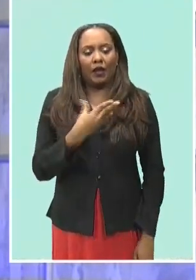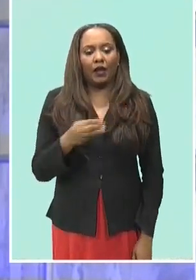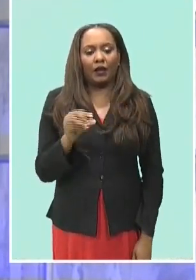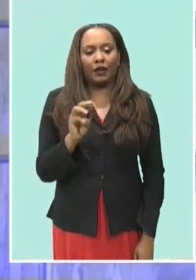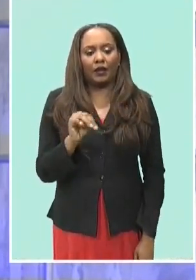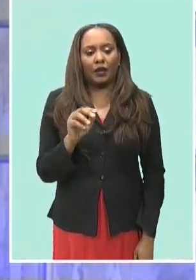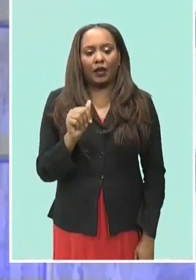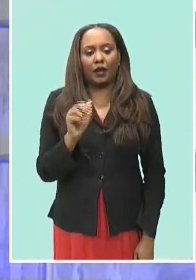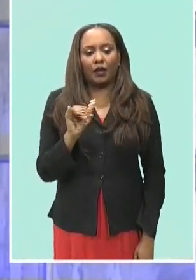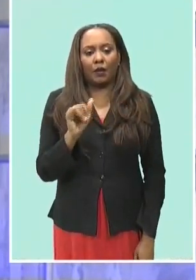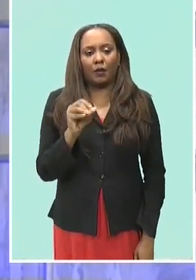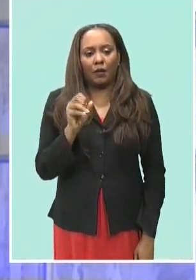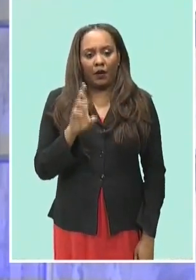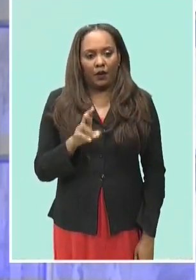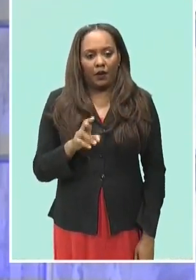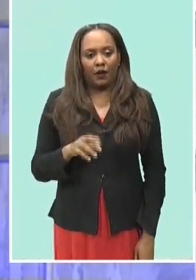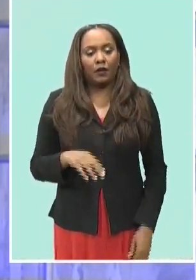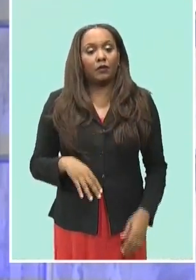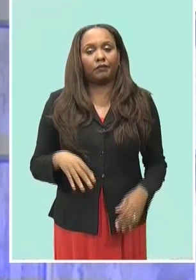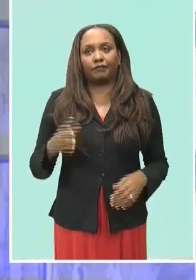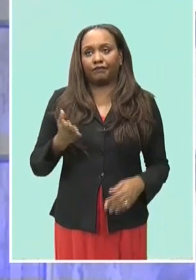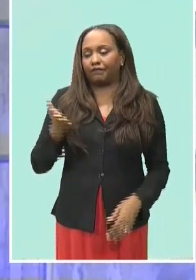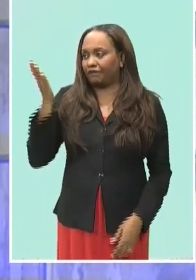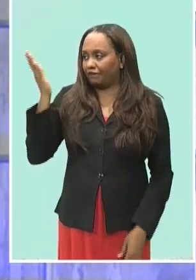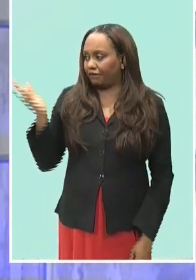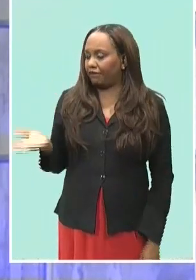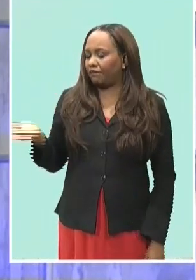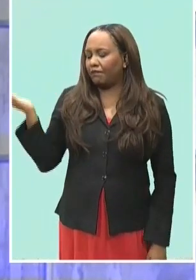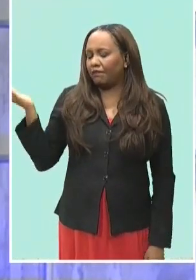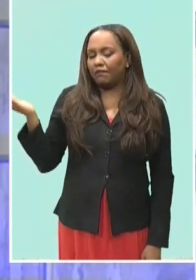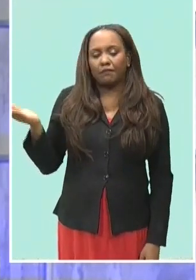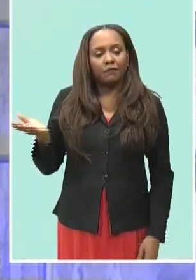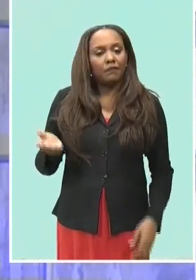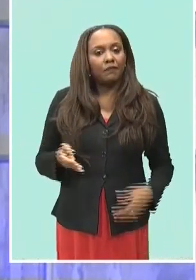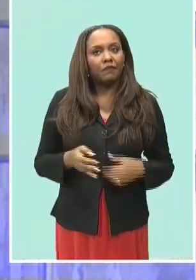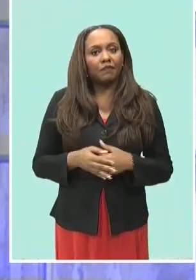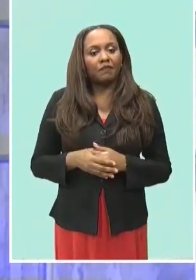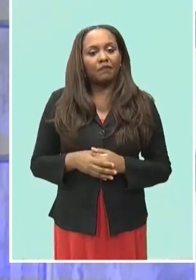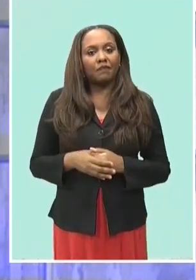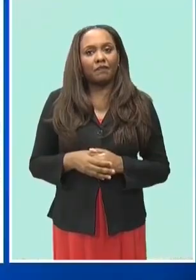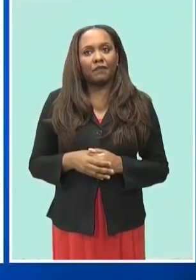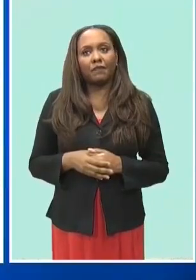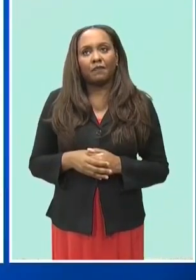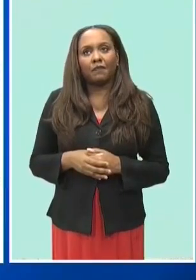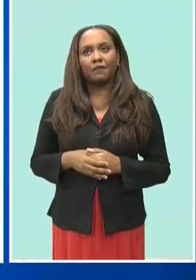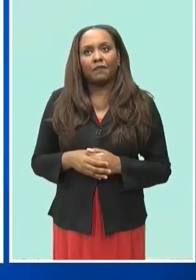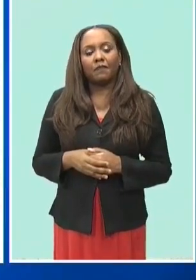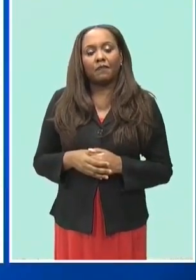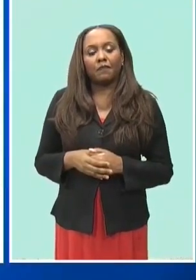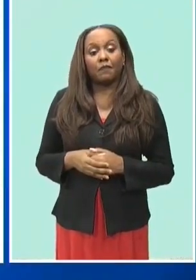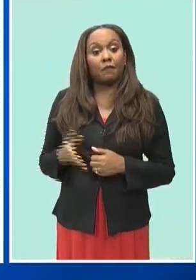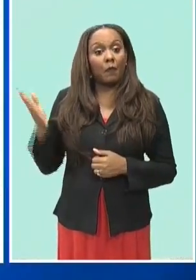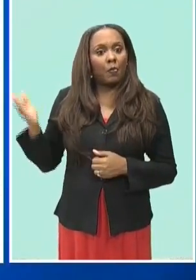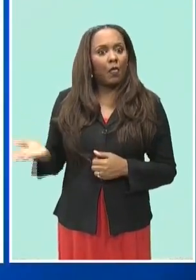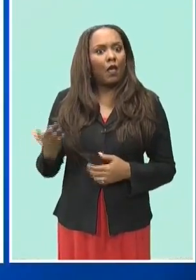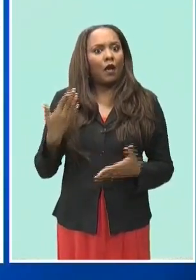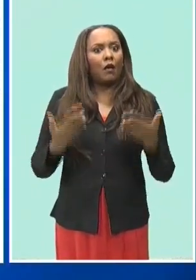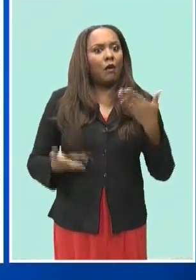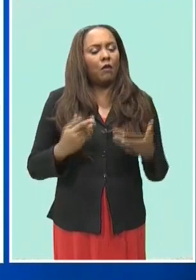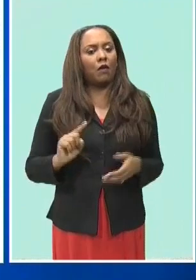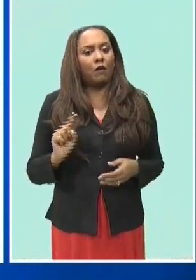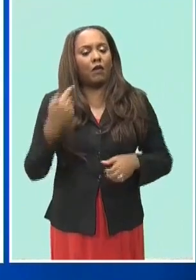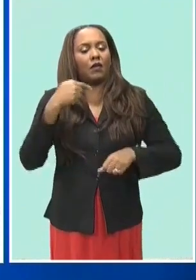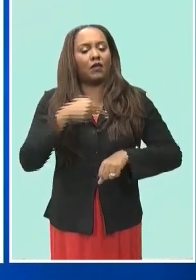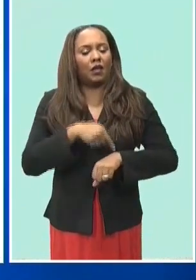Resources Raphael Trotman. HGP TV's Javon Vickery reports. It is probably the first time that a minister